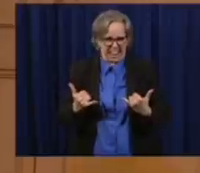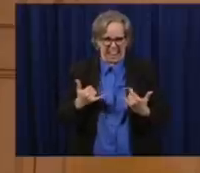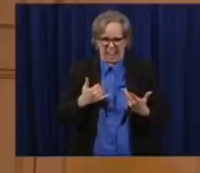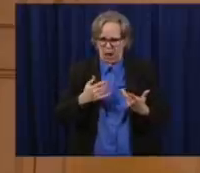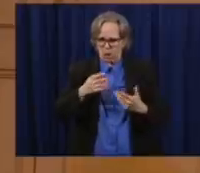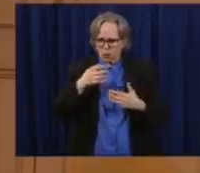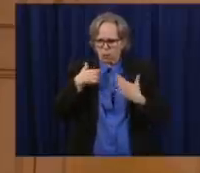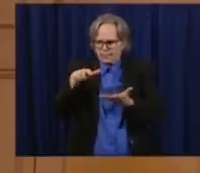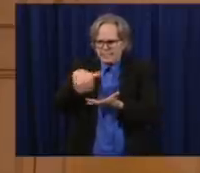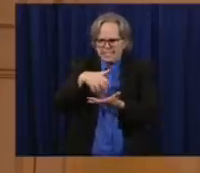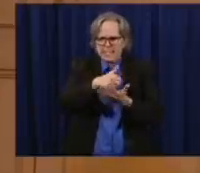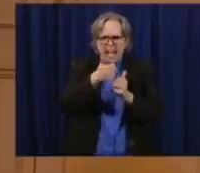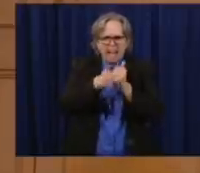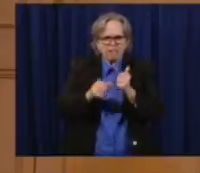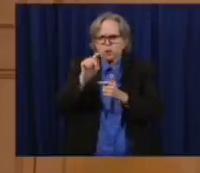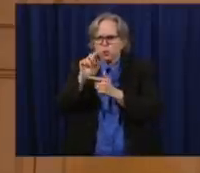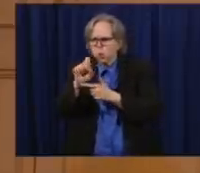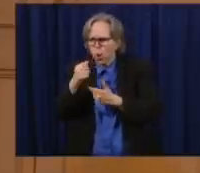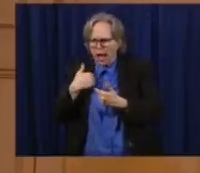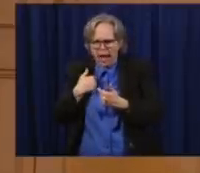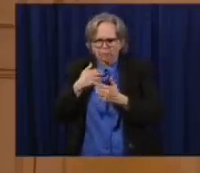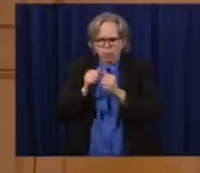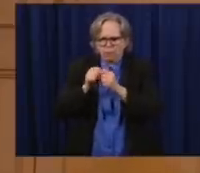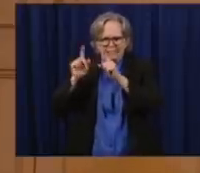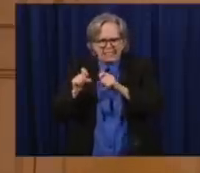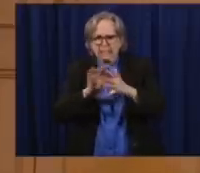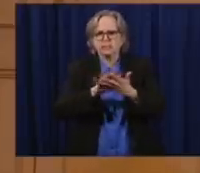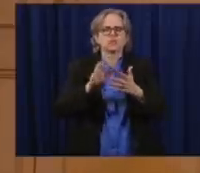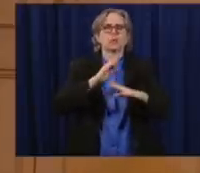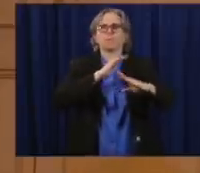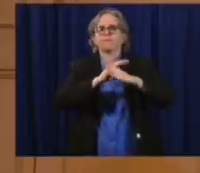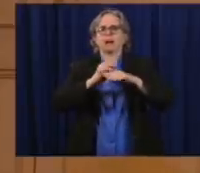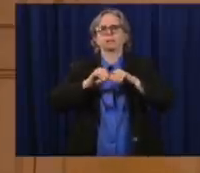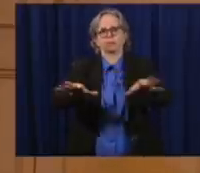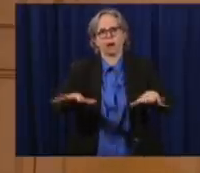fires limited from spreading. So all the questions